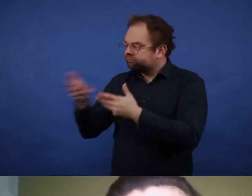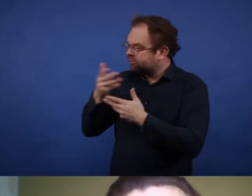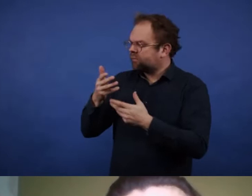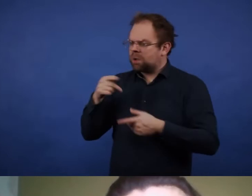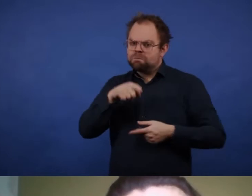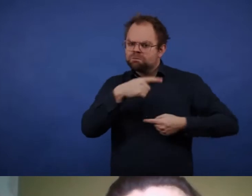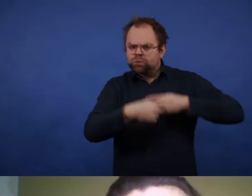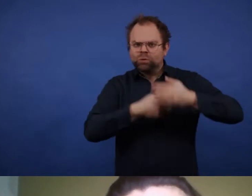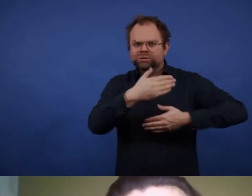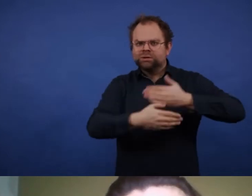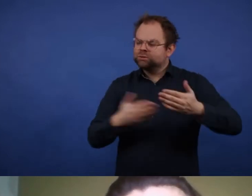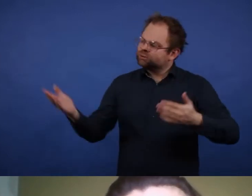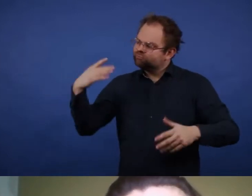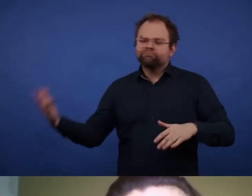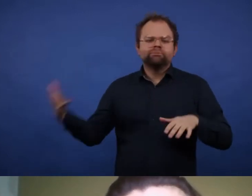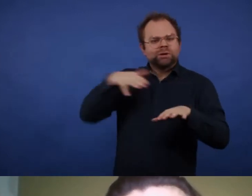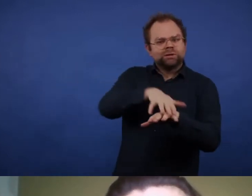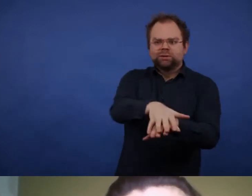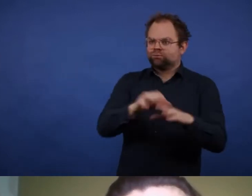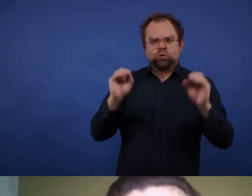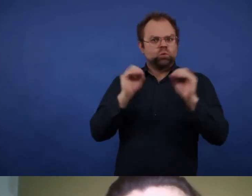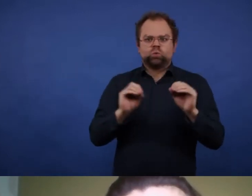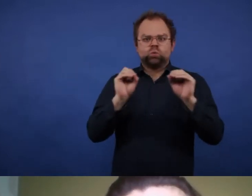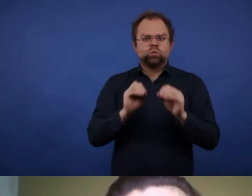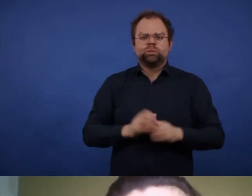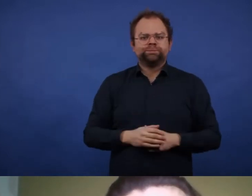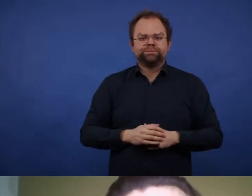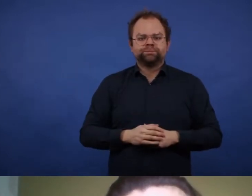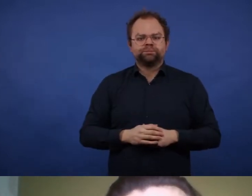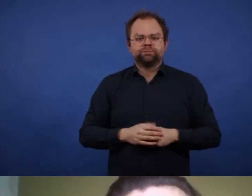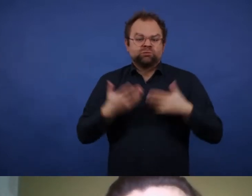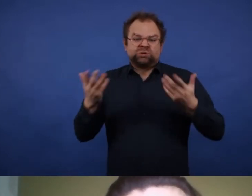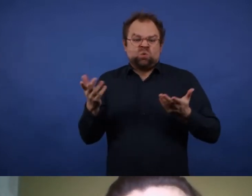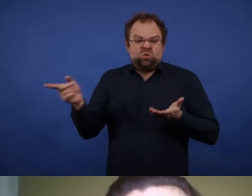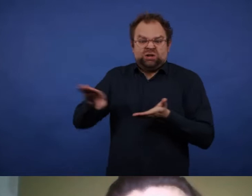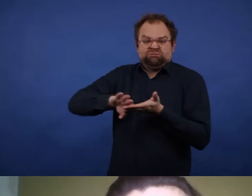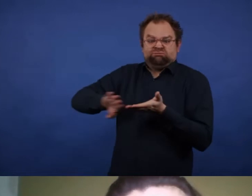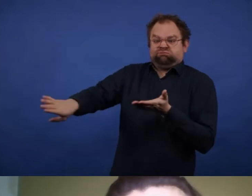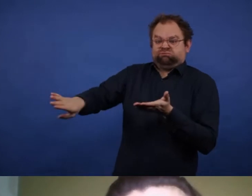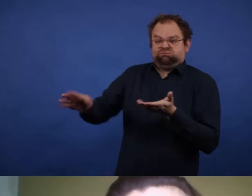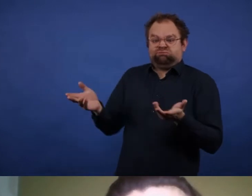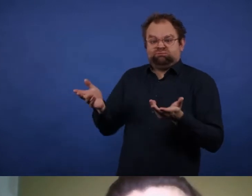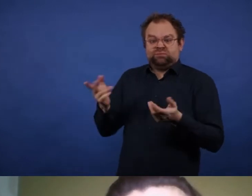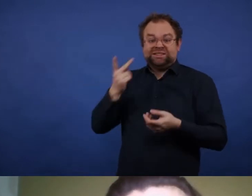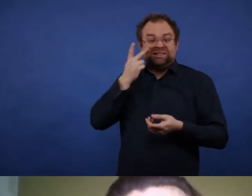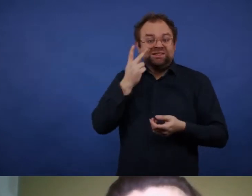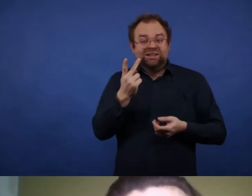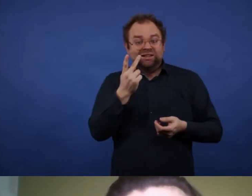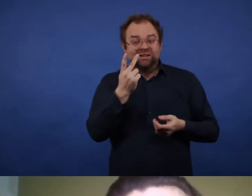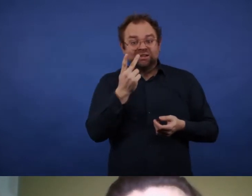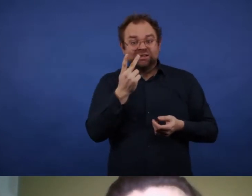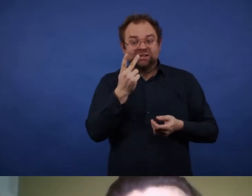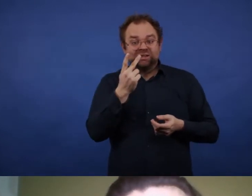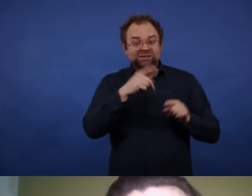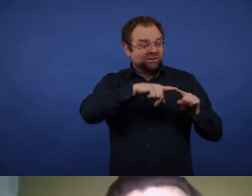According to the latest statistics in Sudan, people with disability represent 4.8 to 5% of the local population, which is